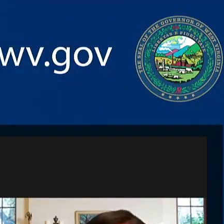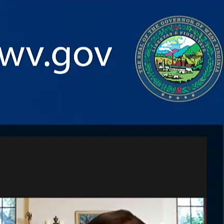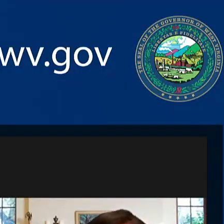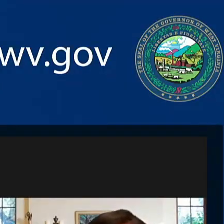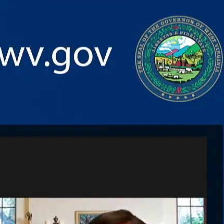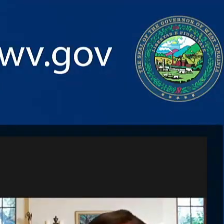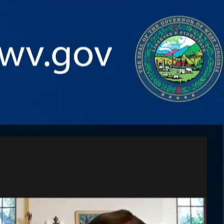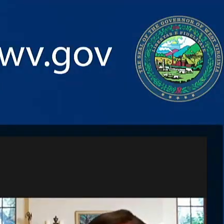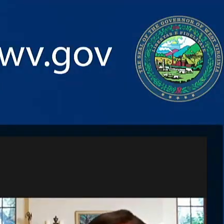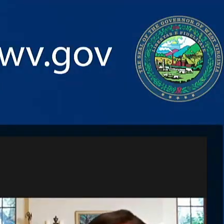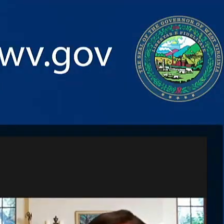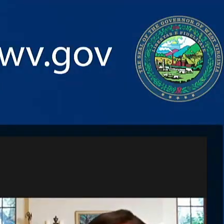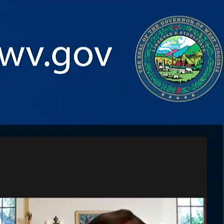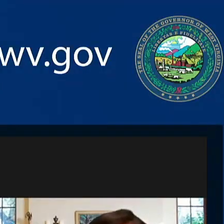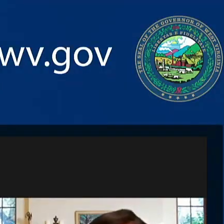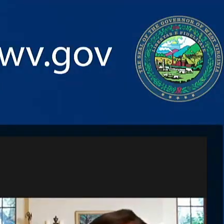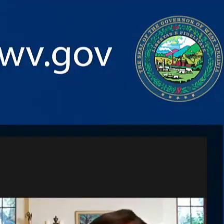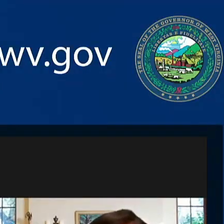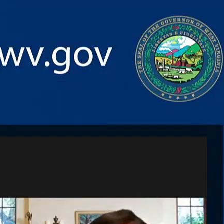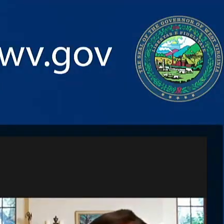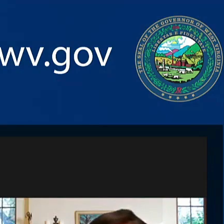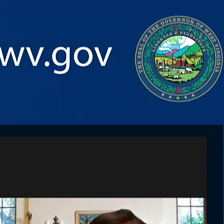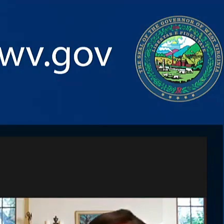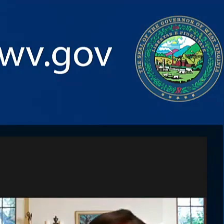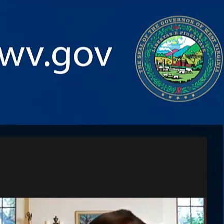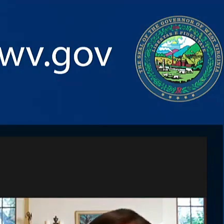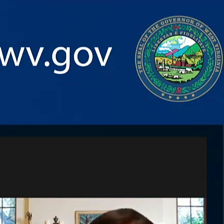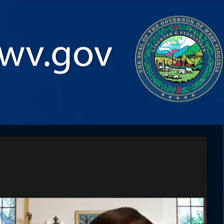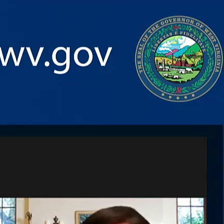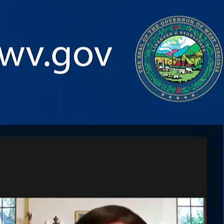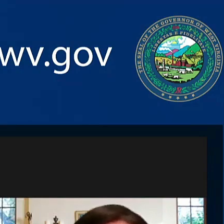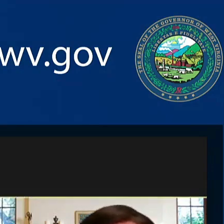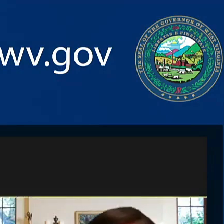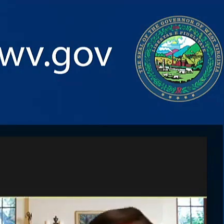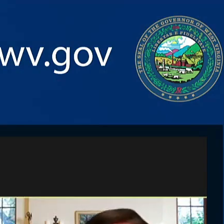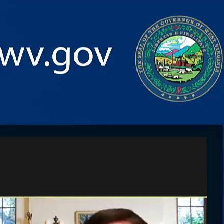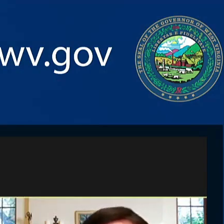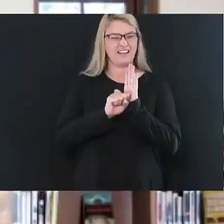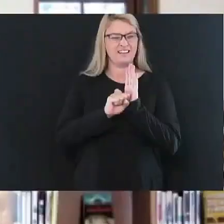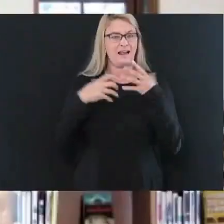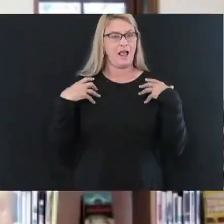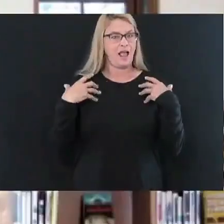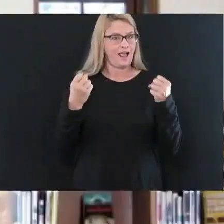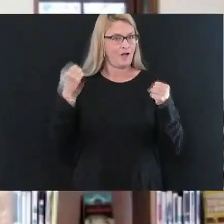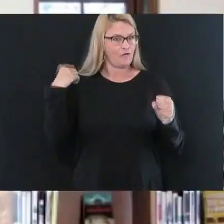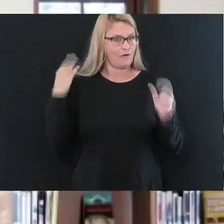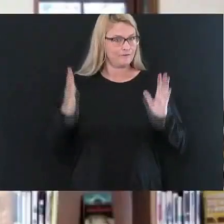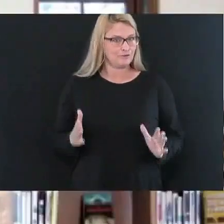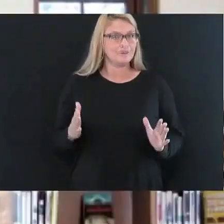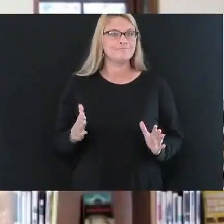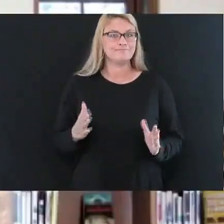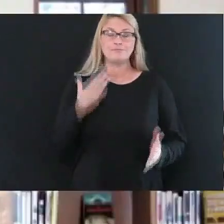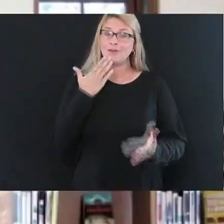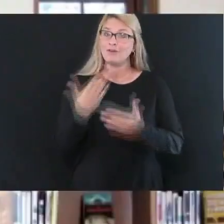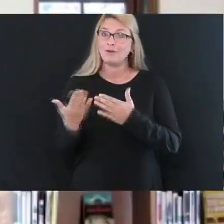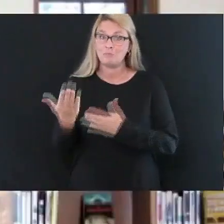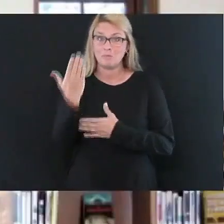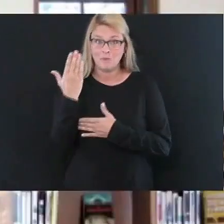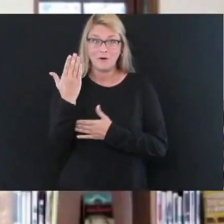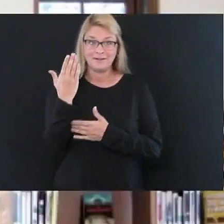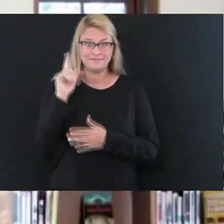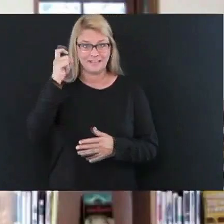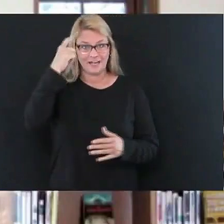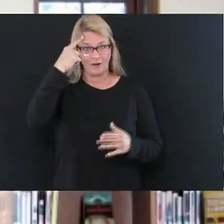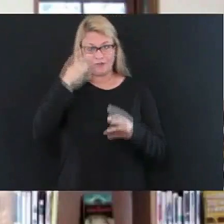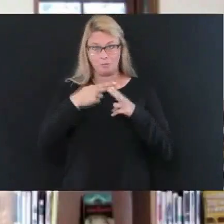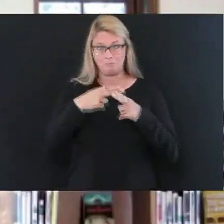today go to Dr. Ayn Amjad, our State Health Officer. Thank you. Good morning. As the Governor mentioned, there is a